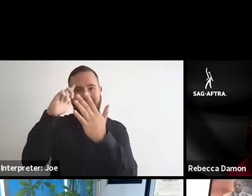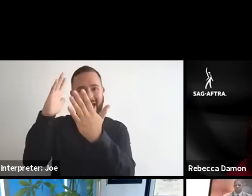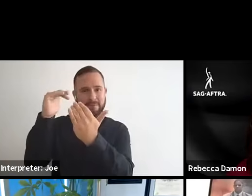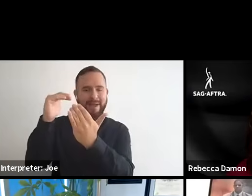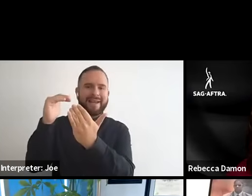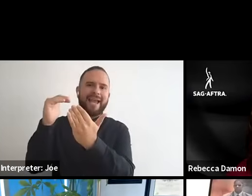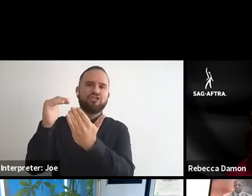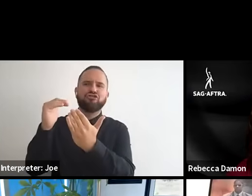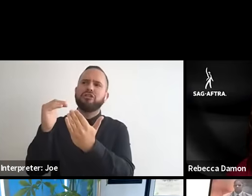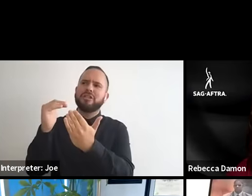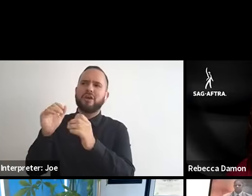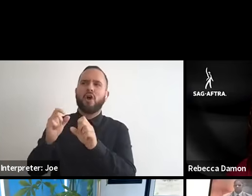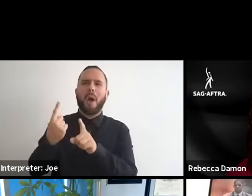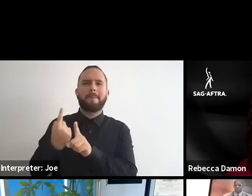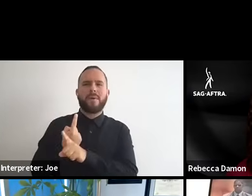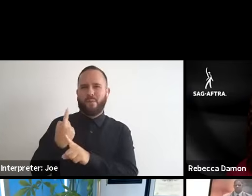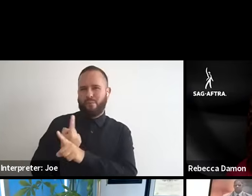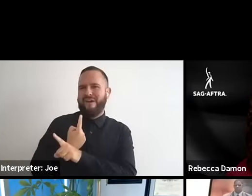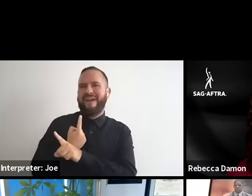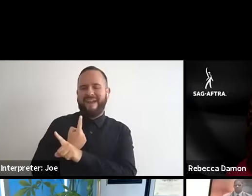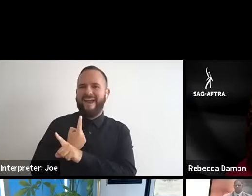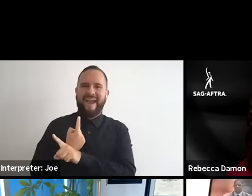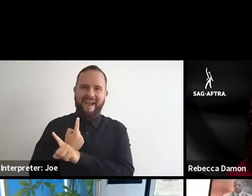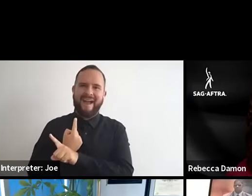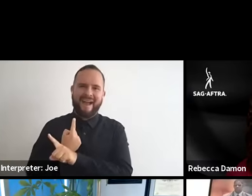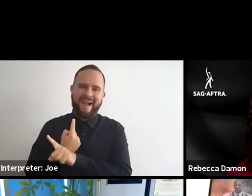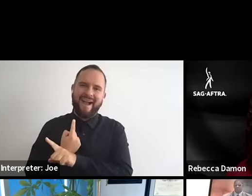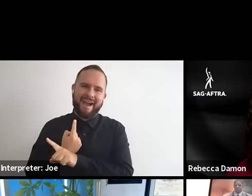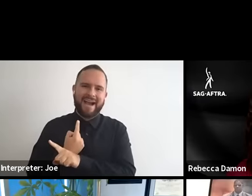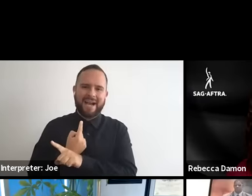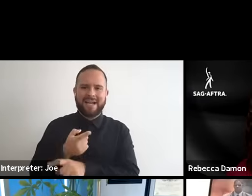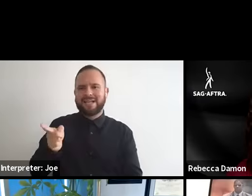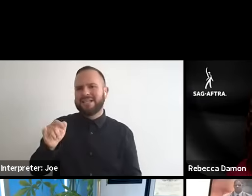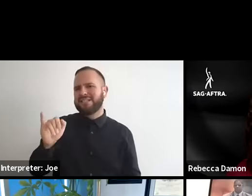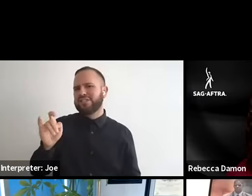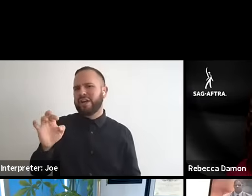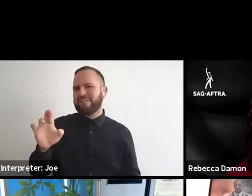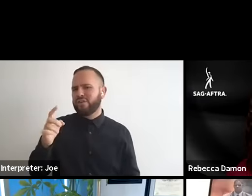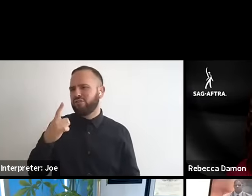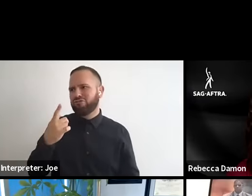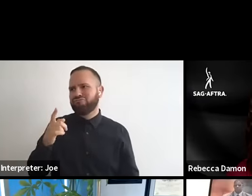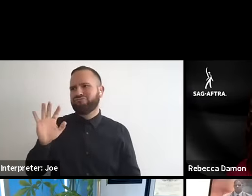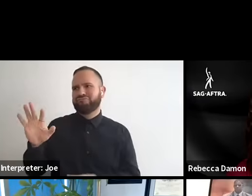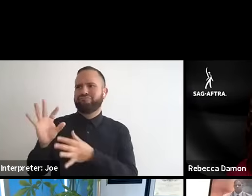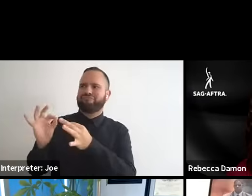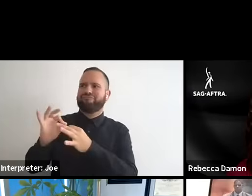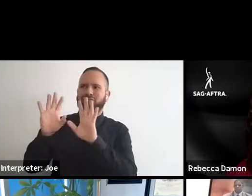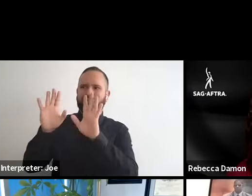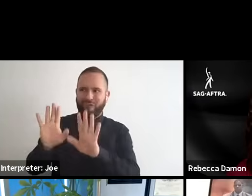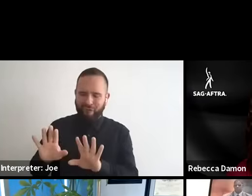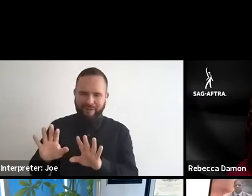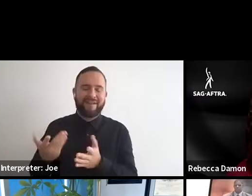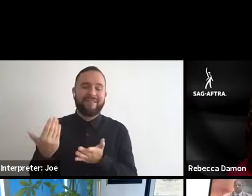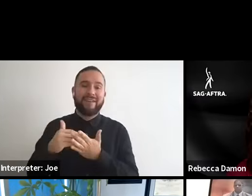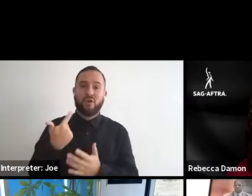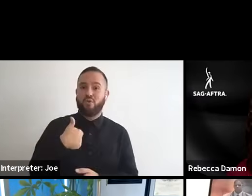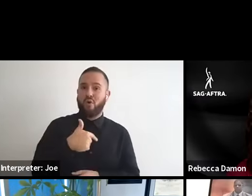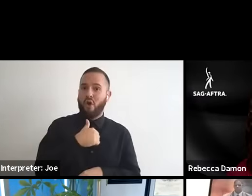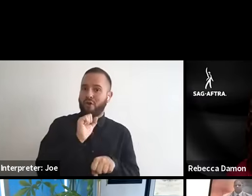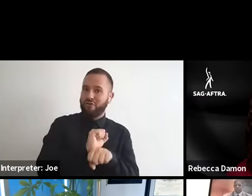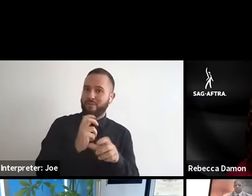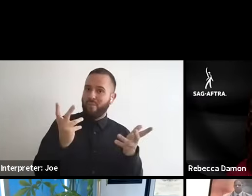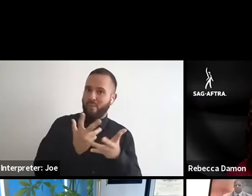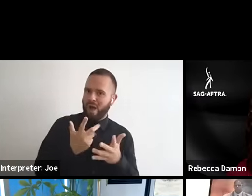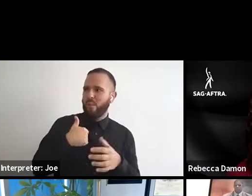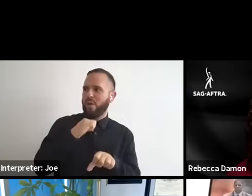we're, as Jennifer said very eloquently, we're all working on your behalf. We passionately care about your career. We